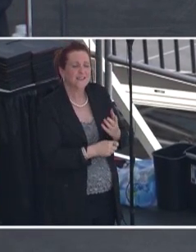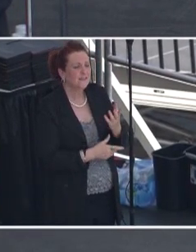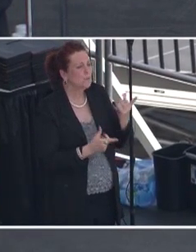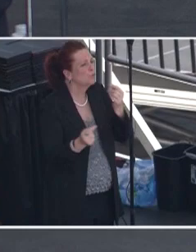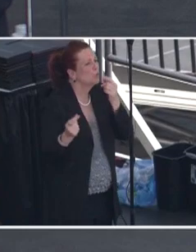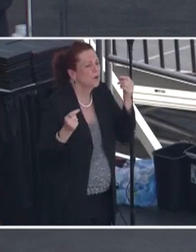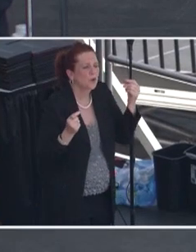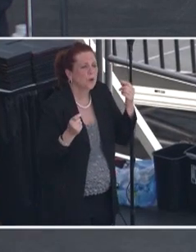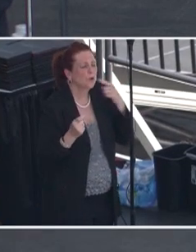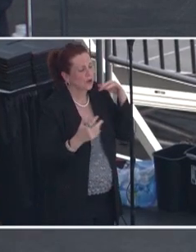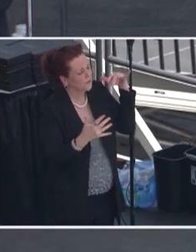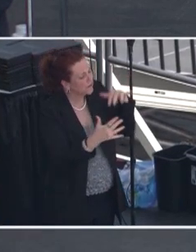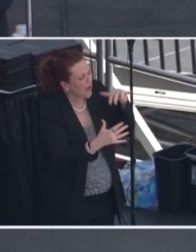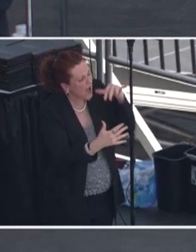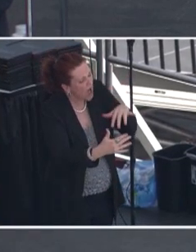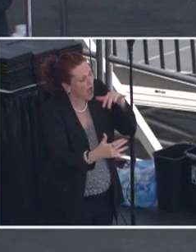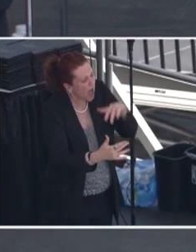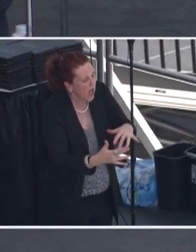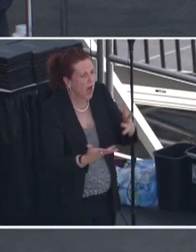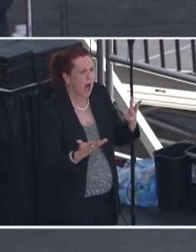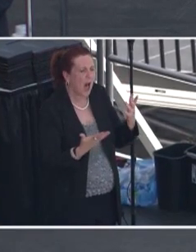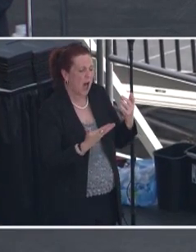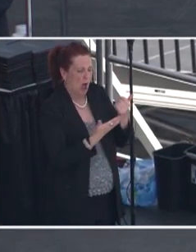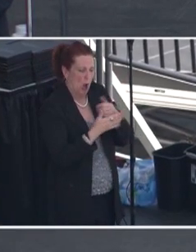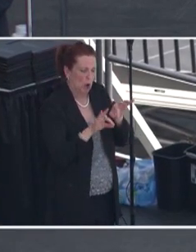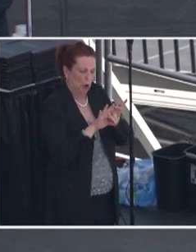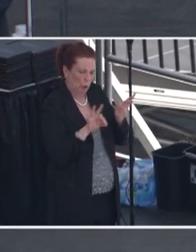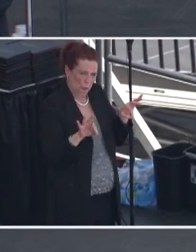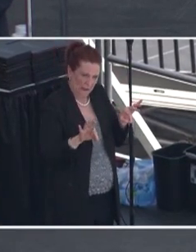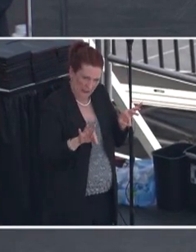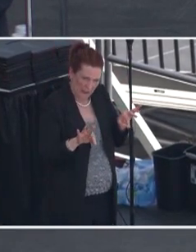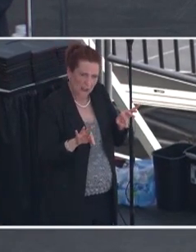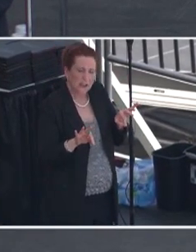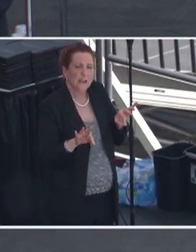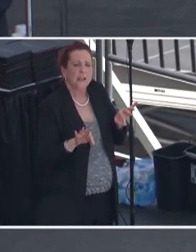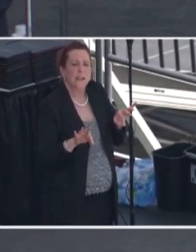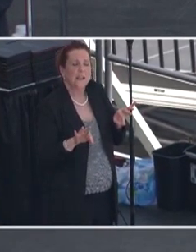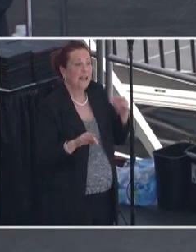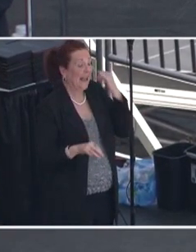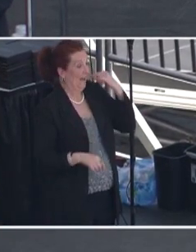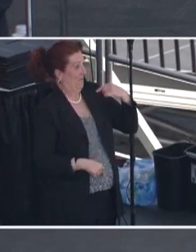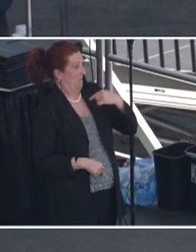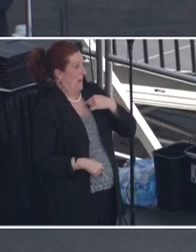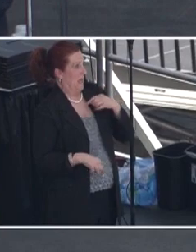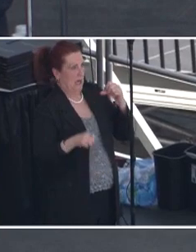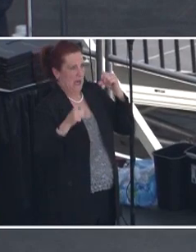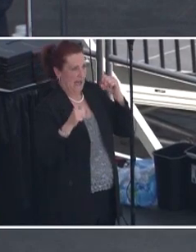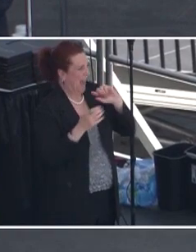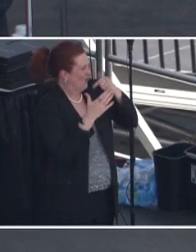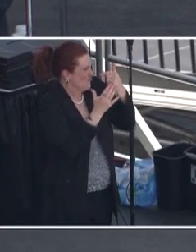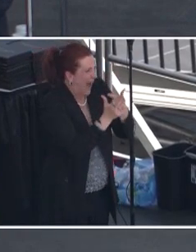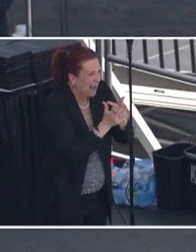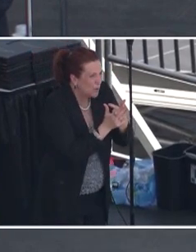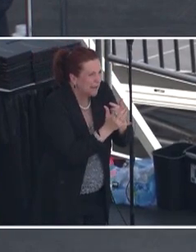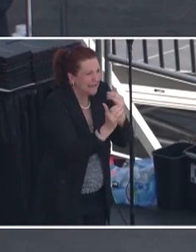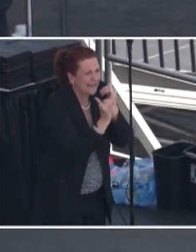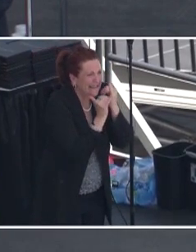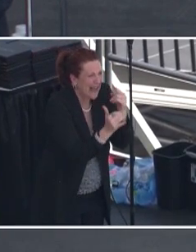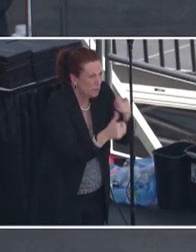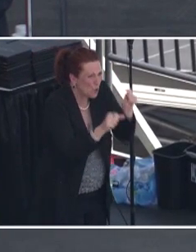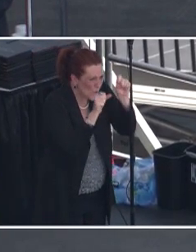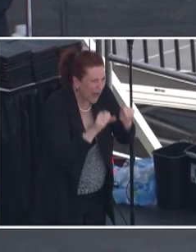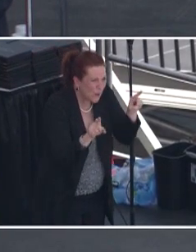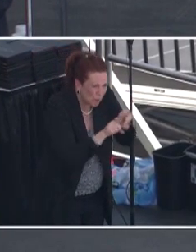their degree early in life, and conveyed, if I can do it, you certainly can do it, frame of